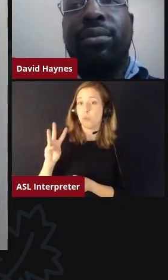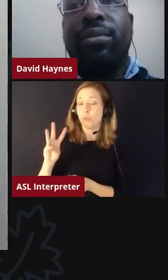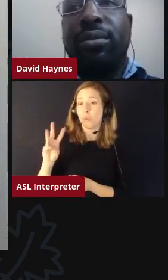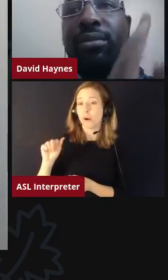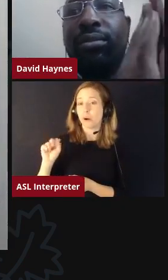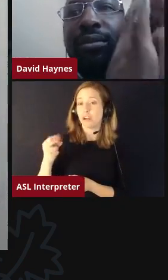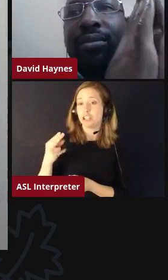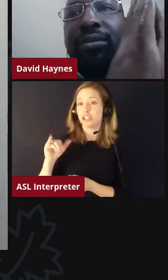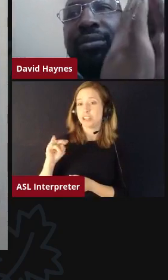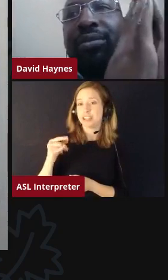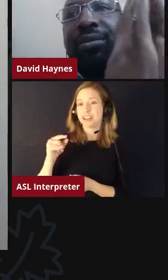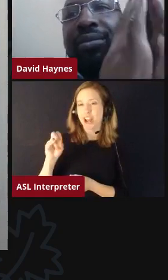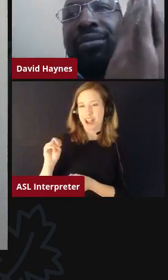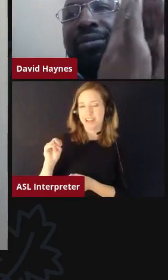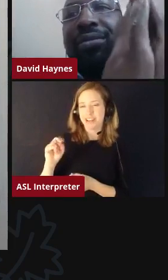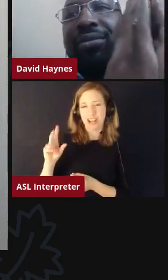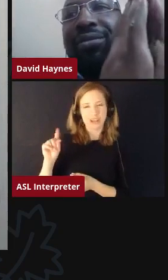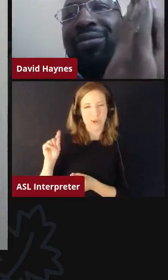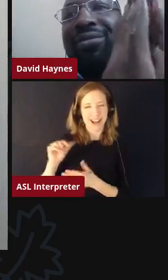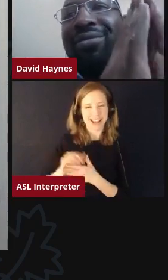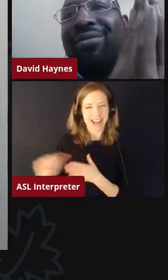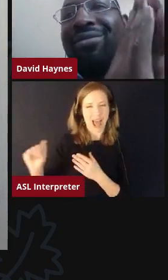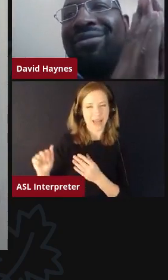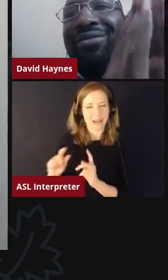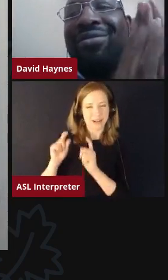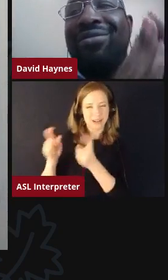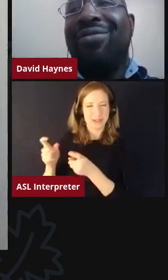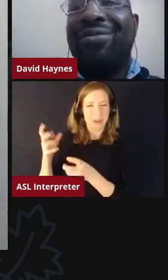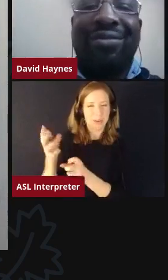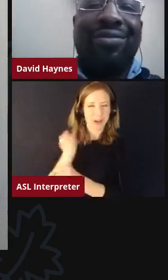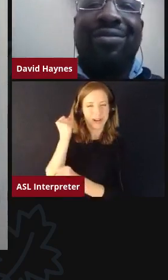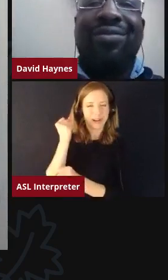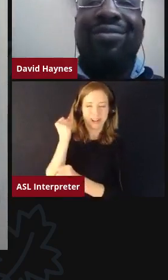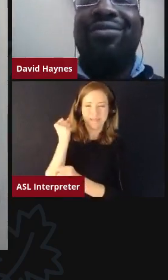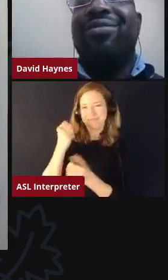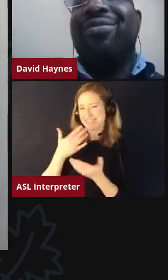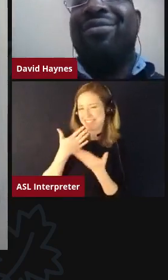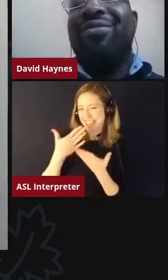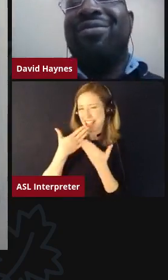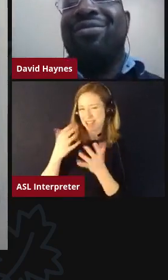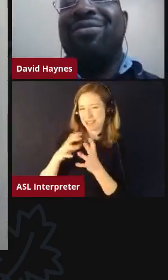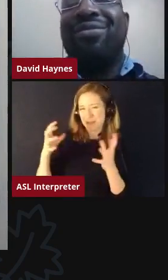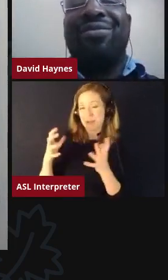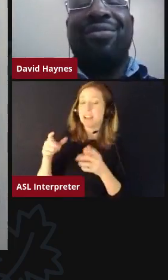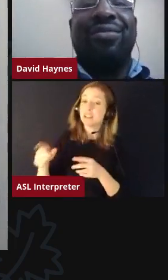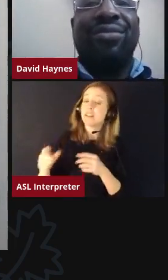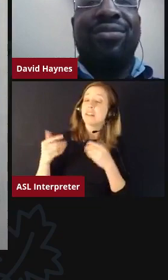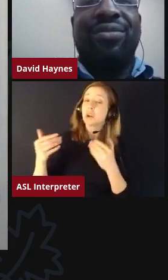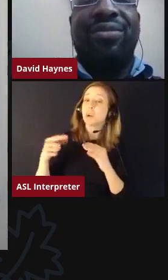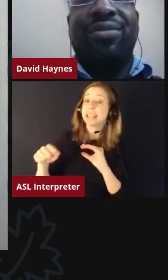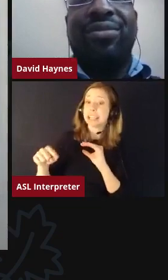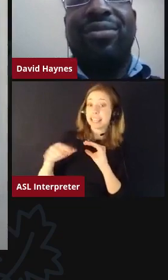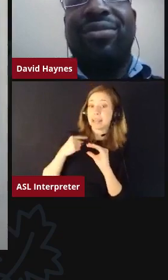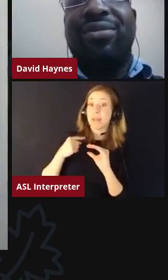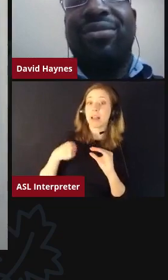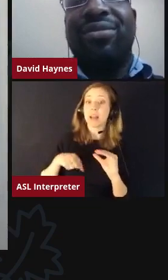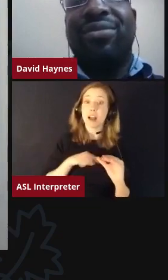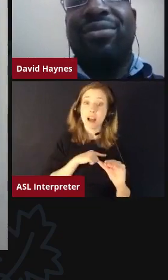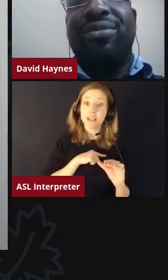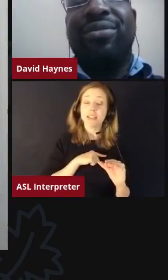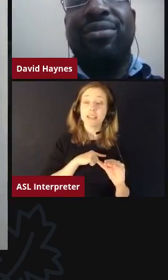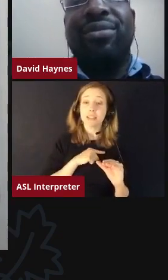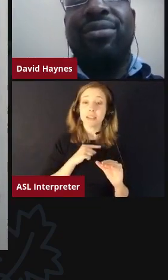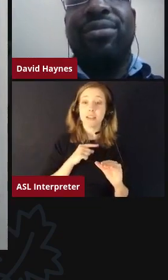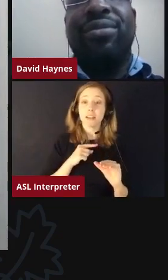card. Manisha, thank you so much. Thank you so much. And definitely you can email, you